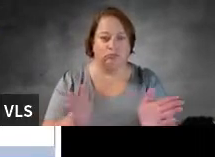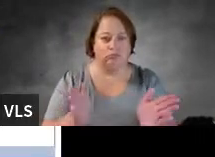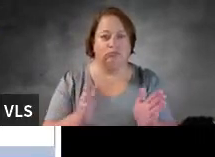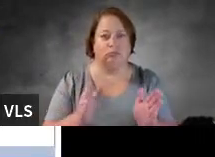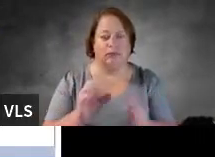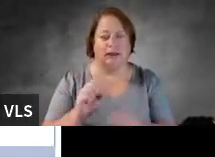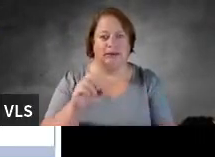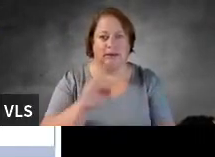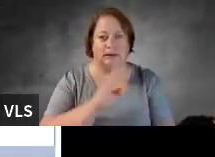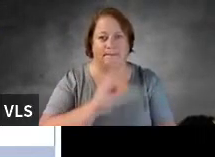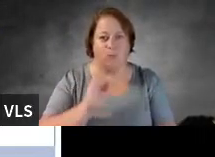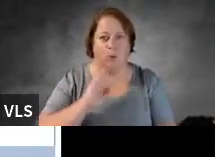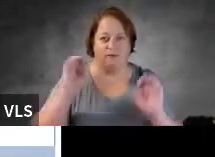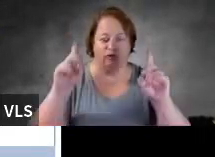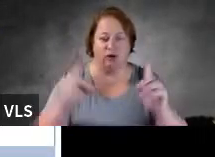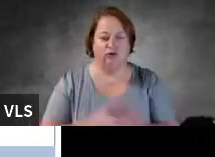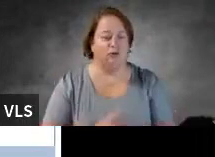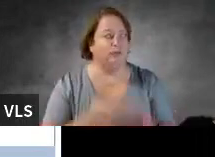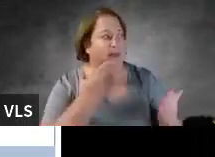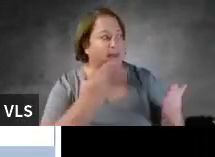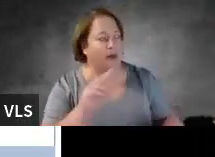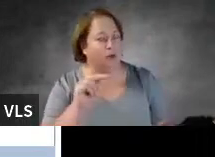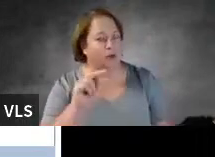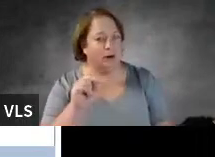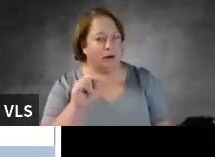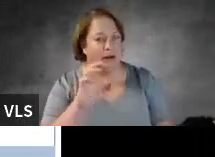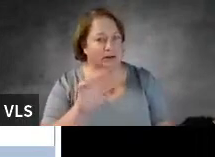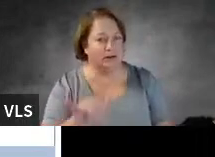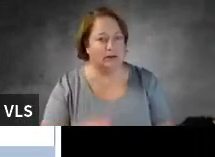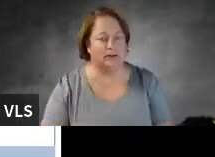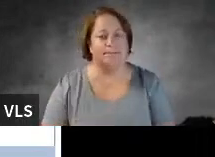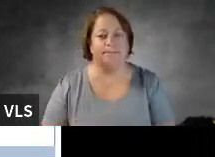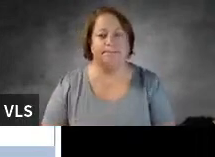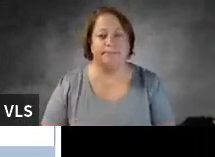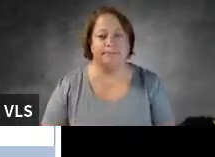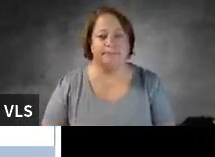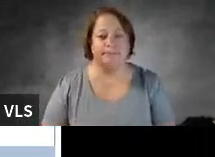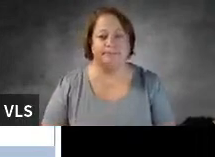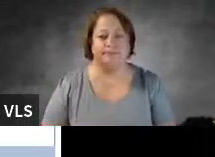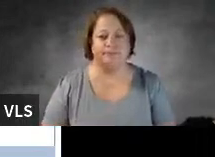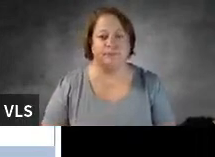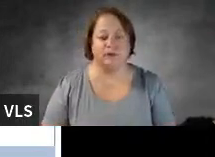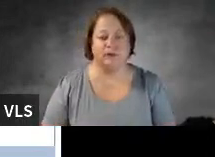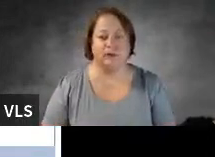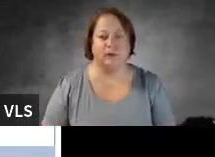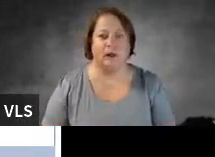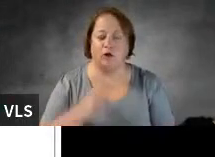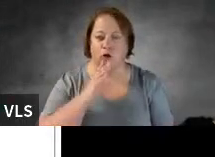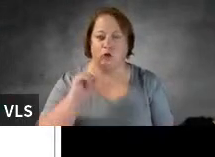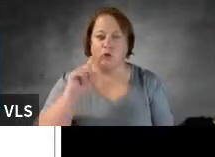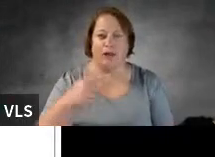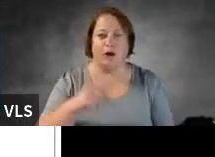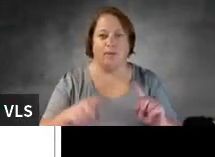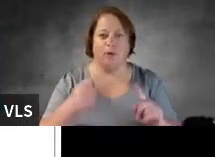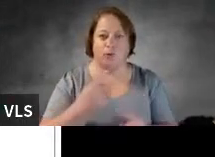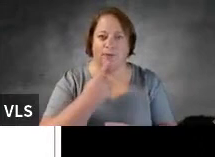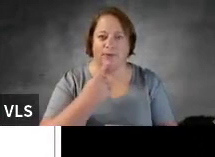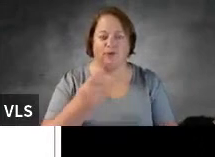of Education. Thank you, Nancy. And talk to you later, but you will be